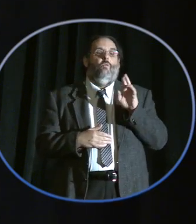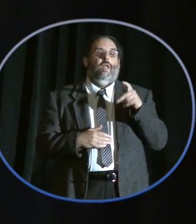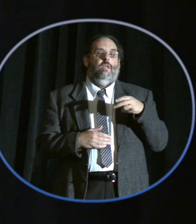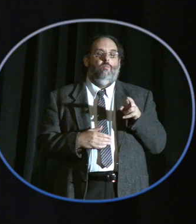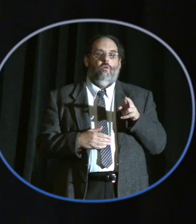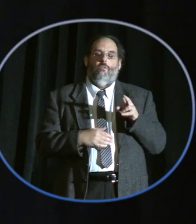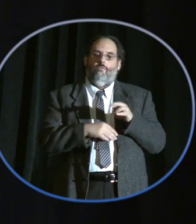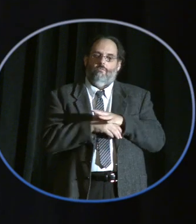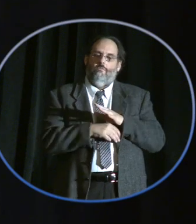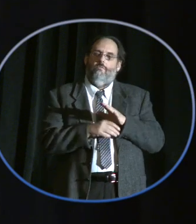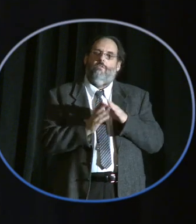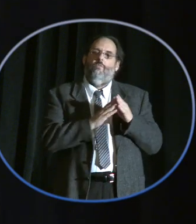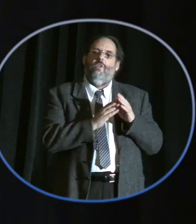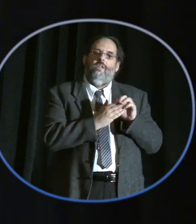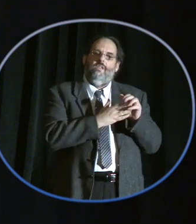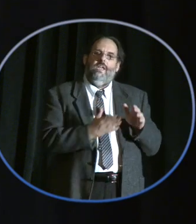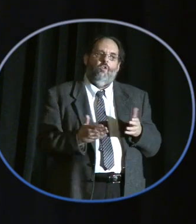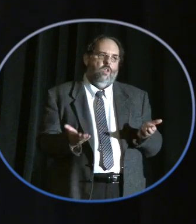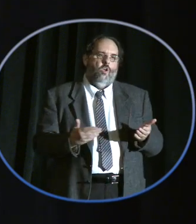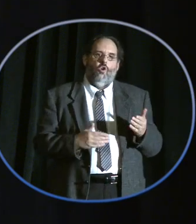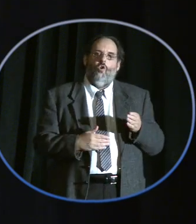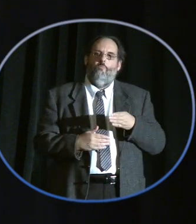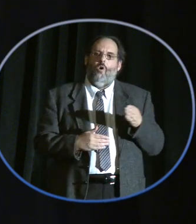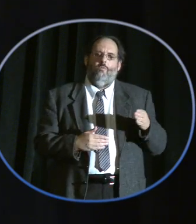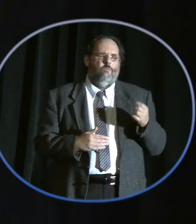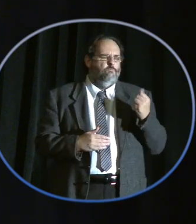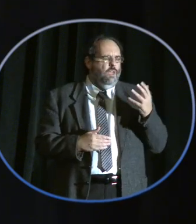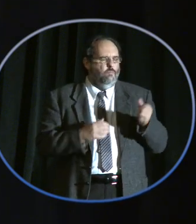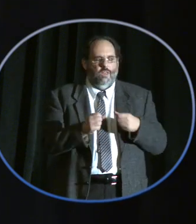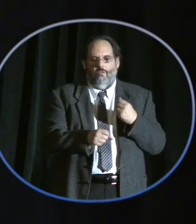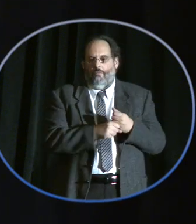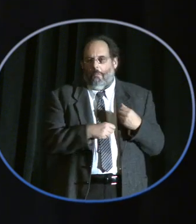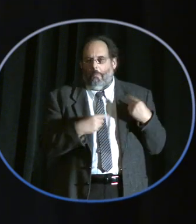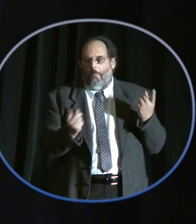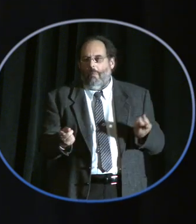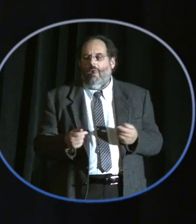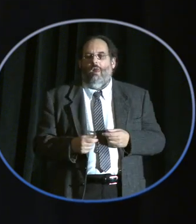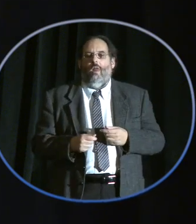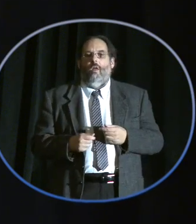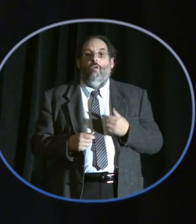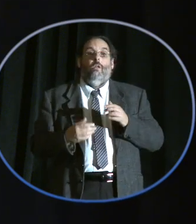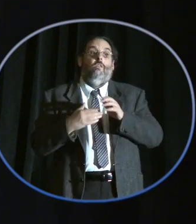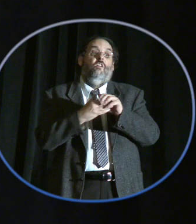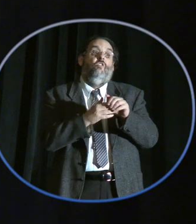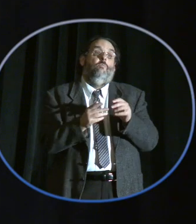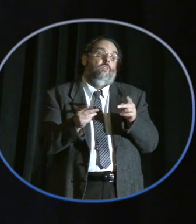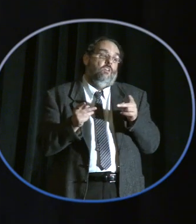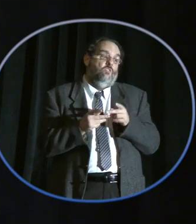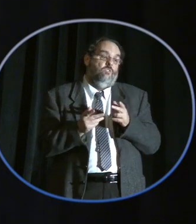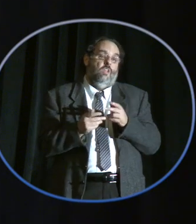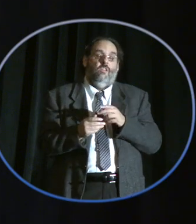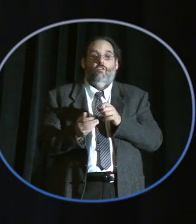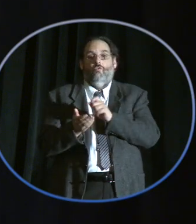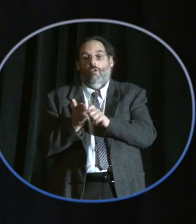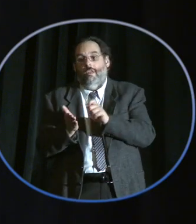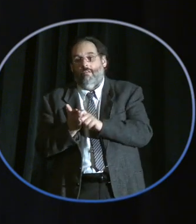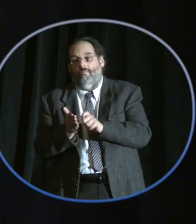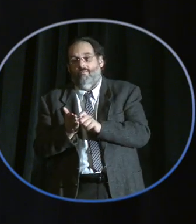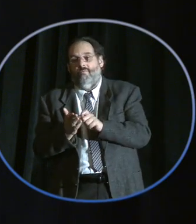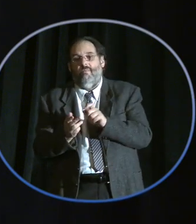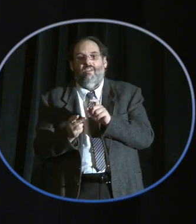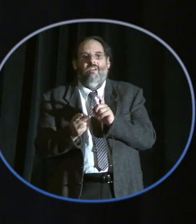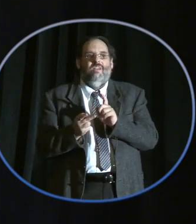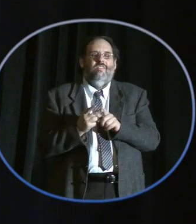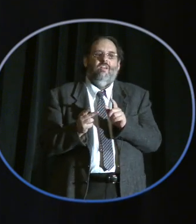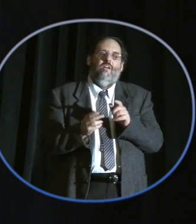an influential community leader in Baltimore for decades. With leadership positions in journalism, the